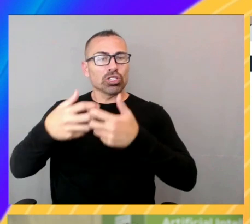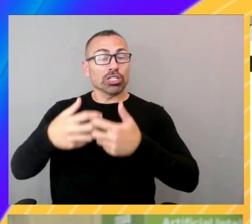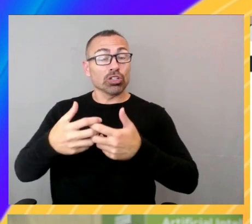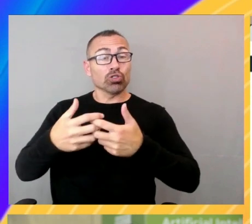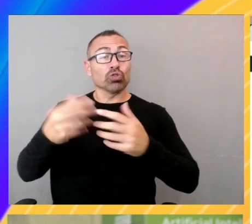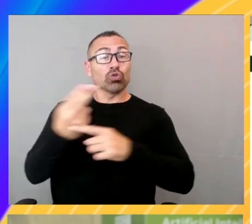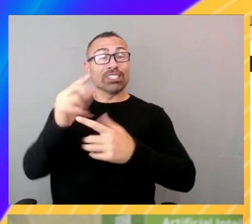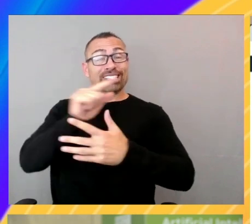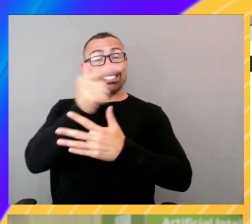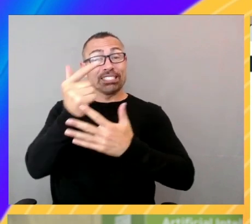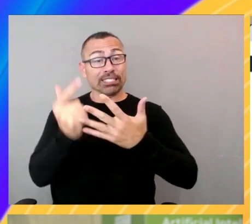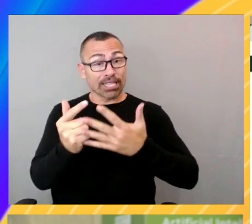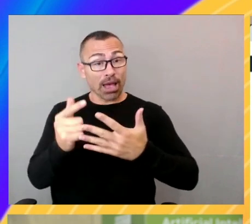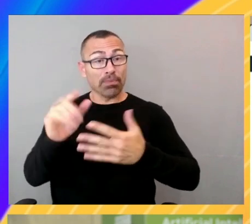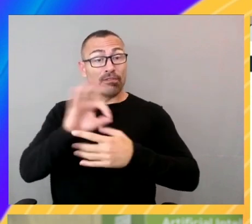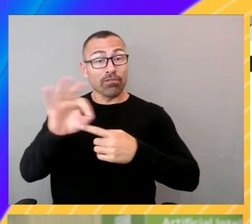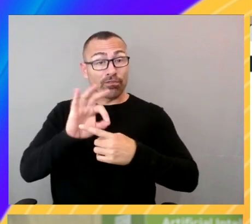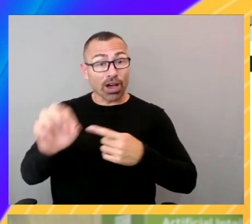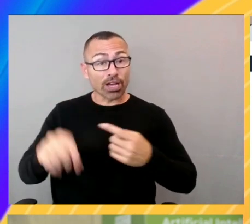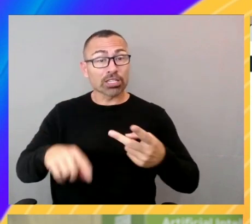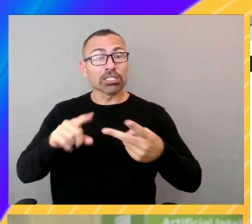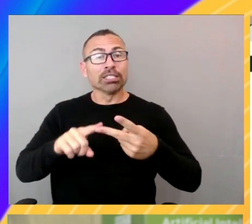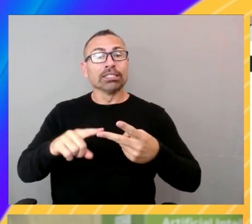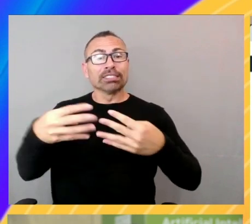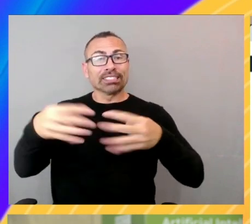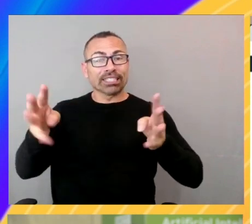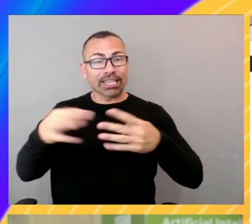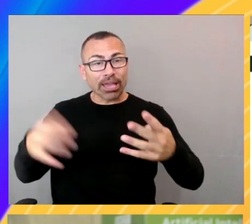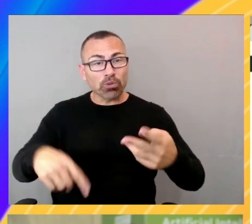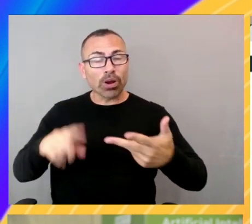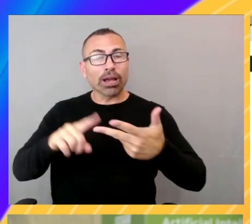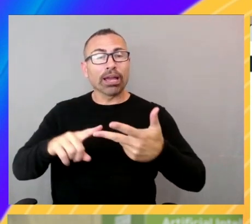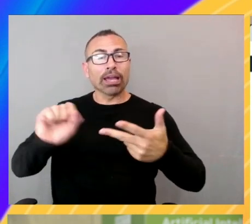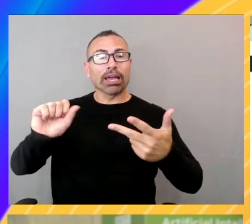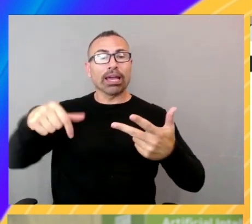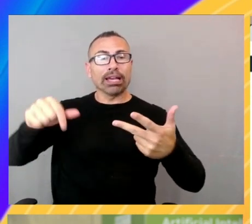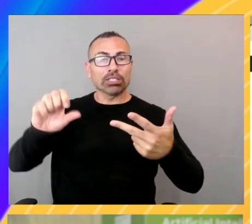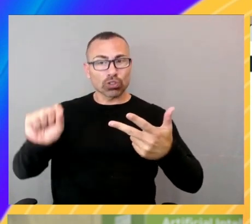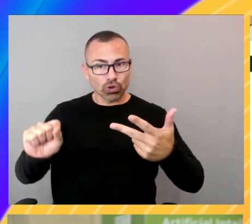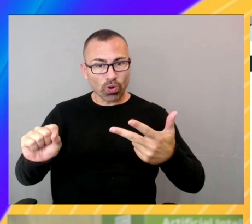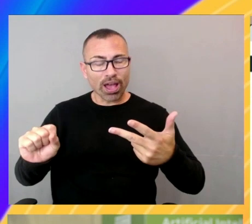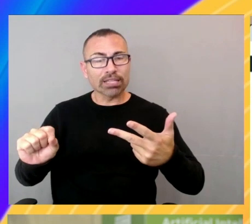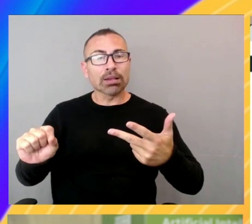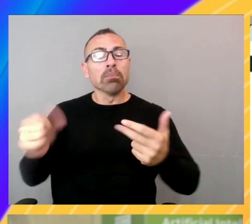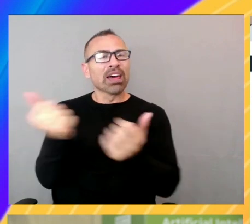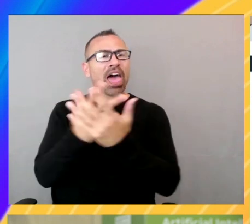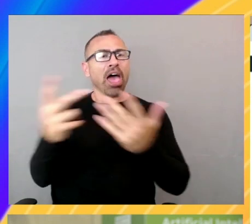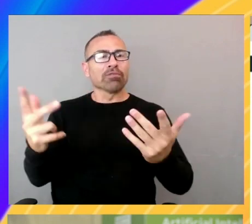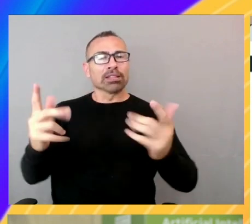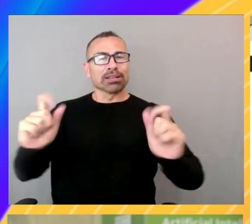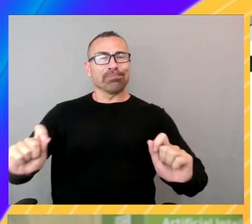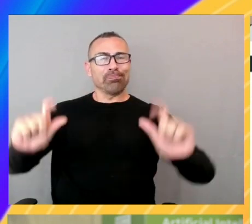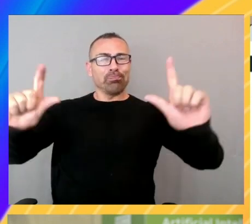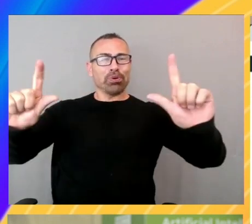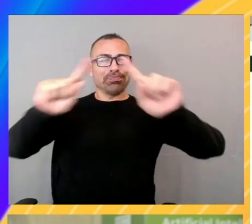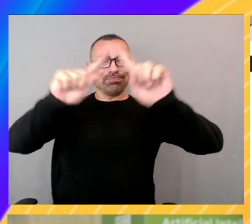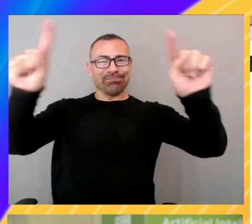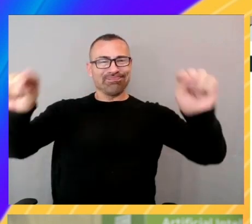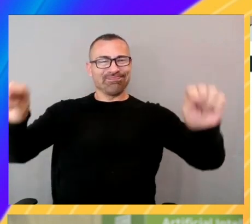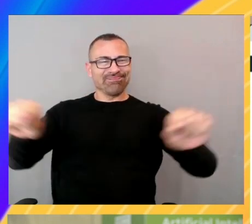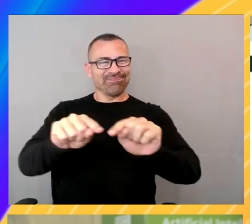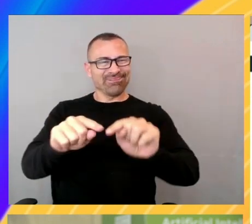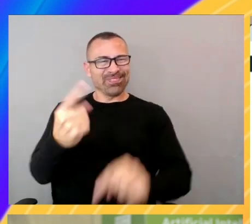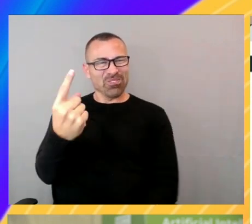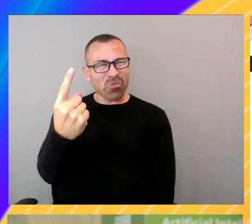right? And then they put it, the service put it in one single page so that it's make it easy for anybody just come into the